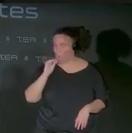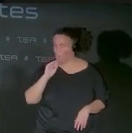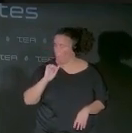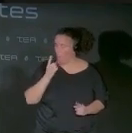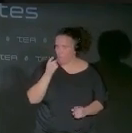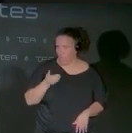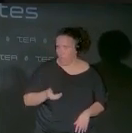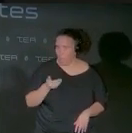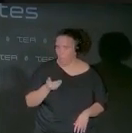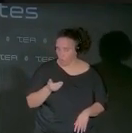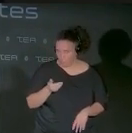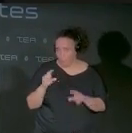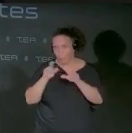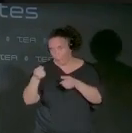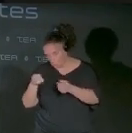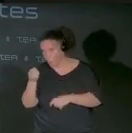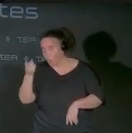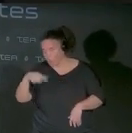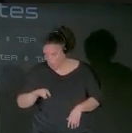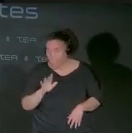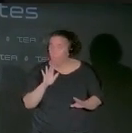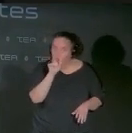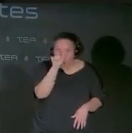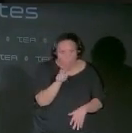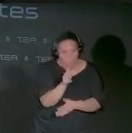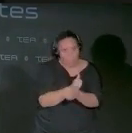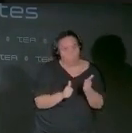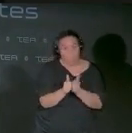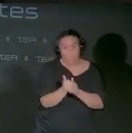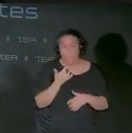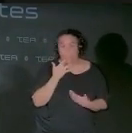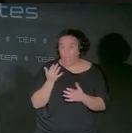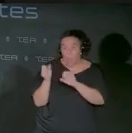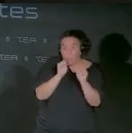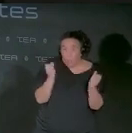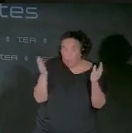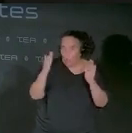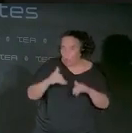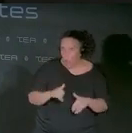probably might not be the best idea to use it extensively.